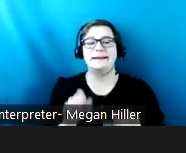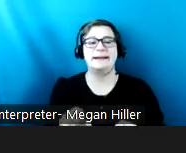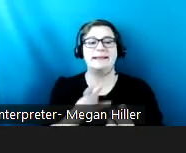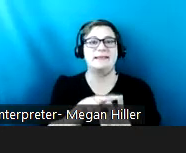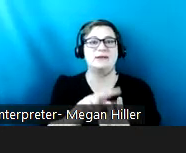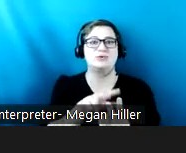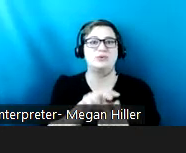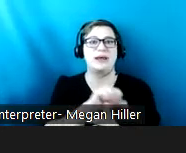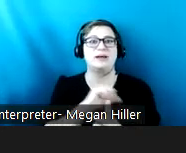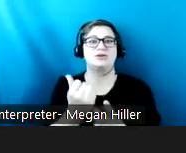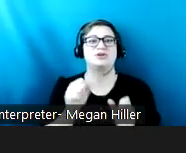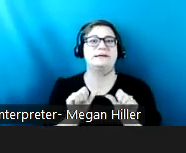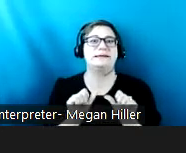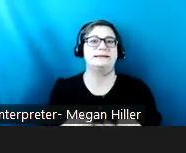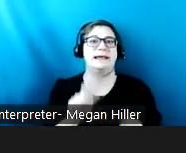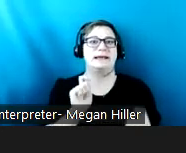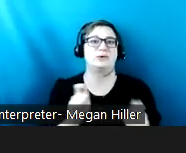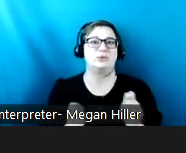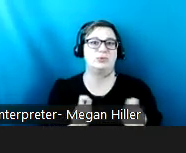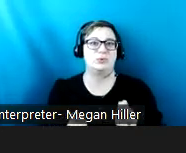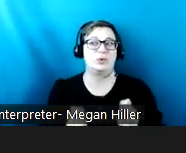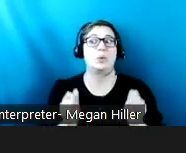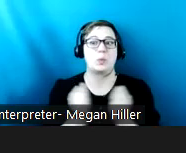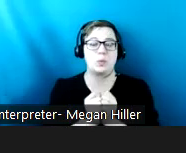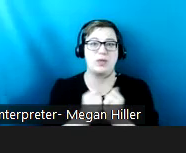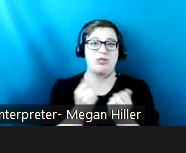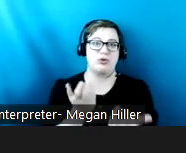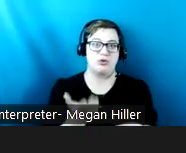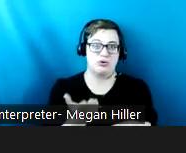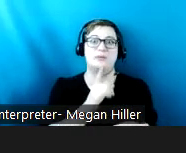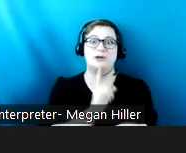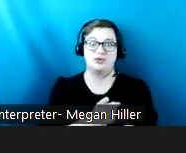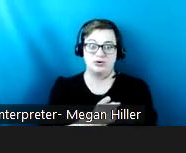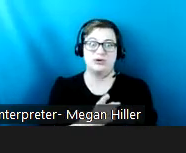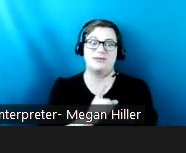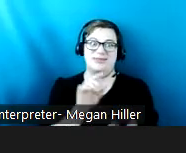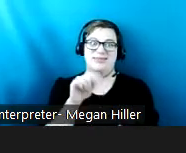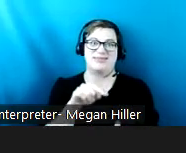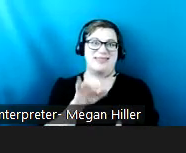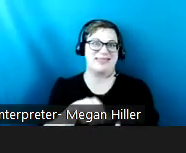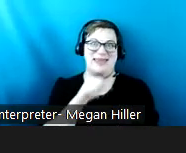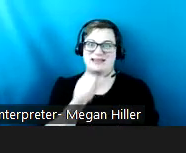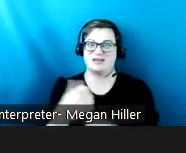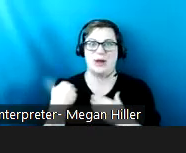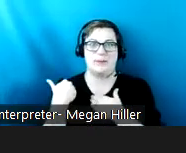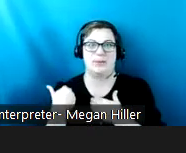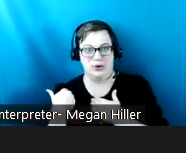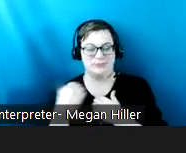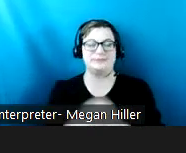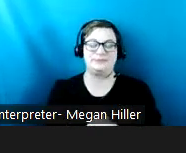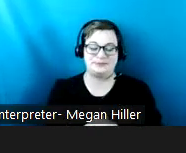agencies can do with you to make sure that that's not a burdensome situation.